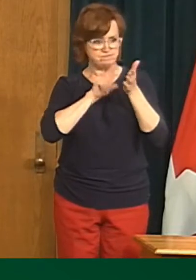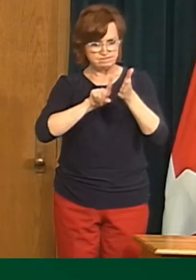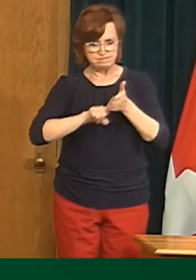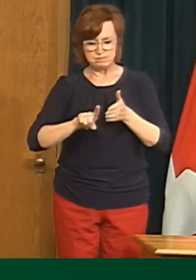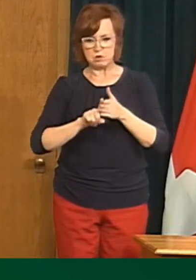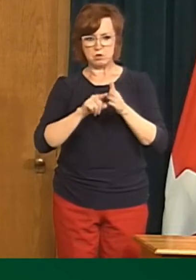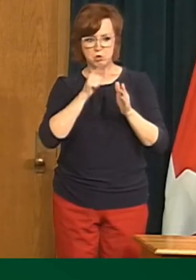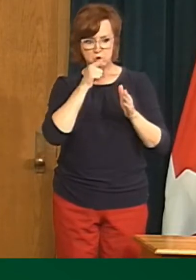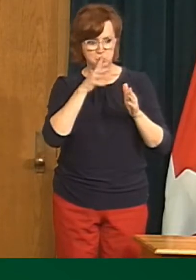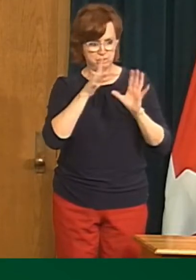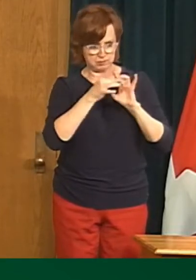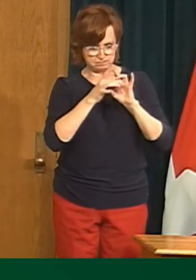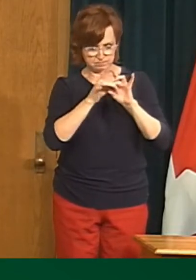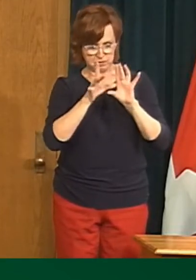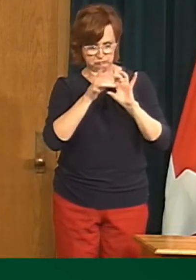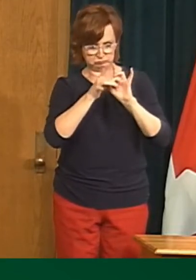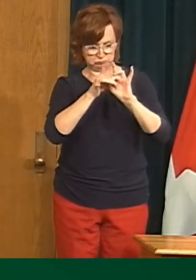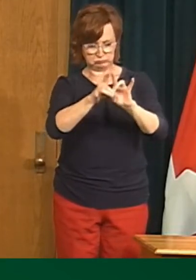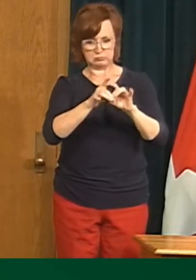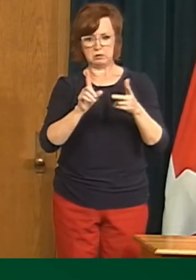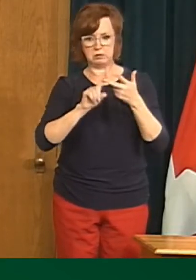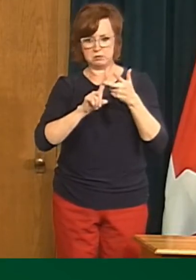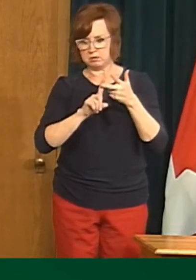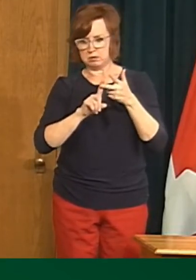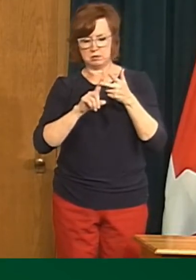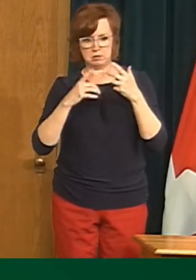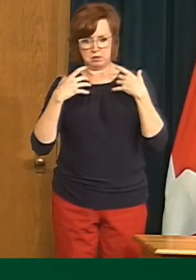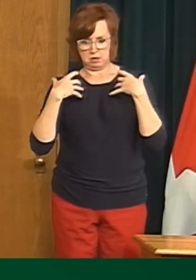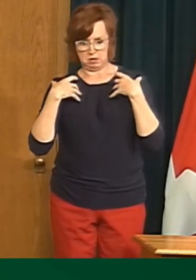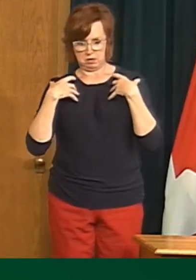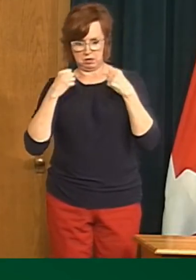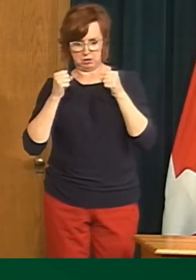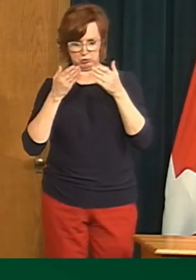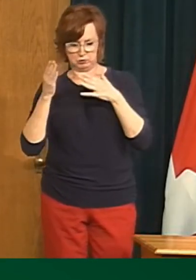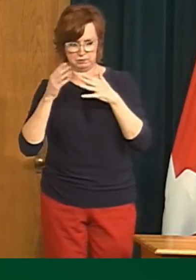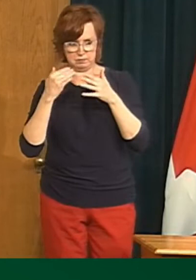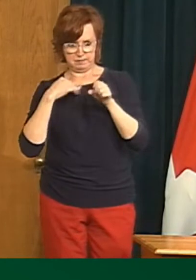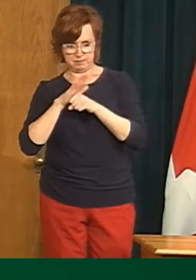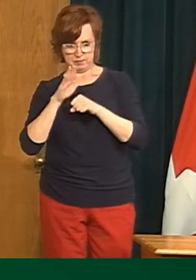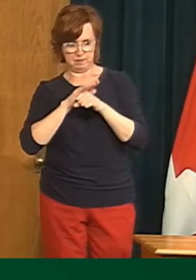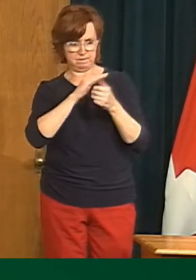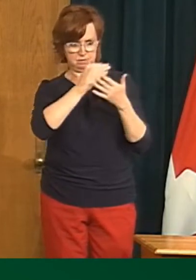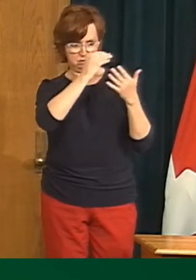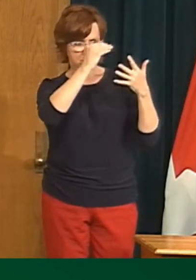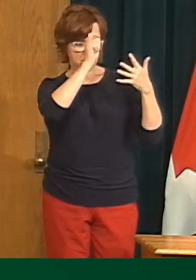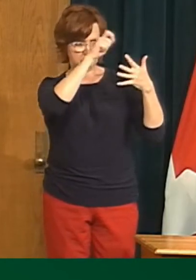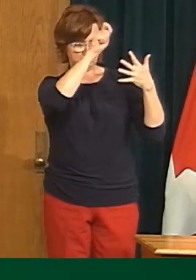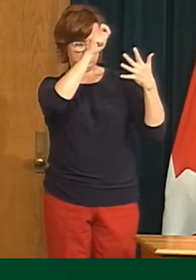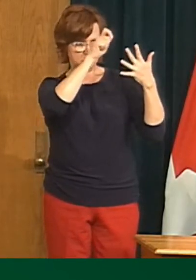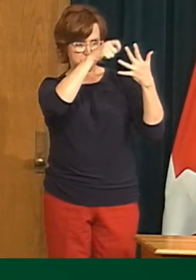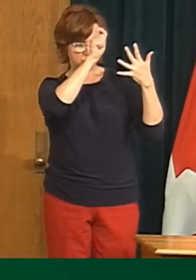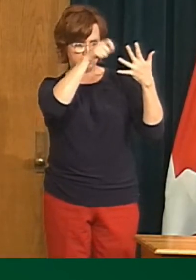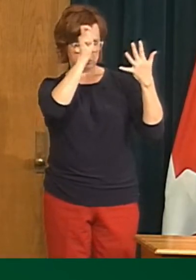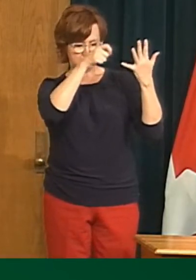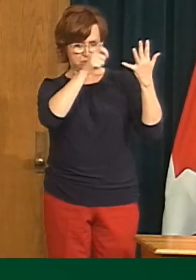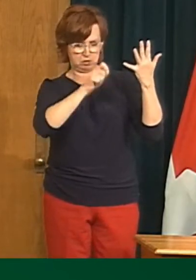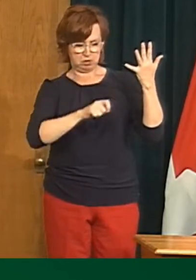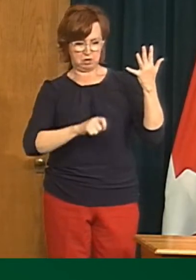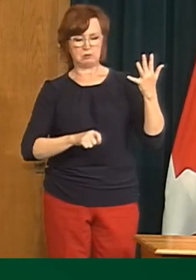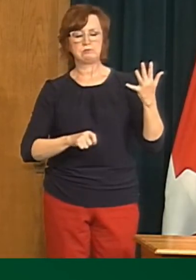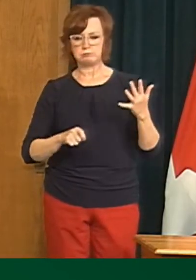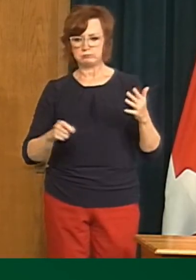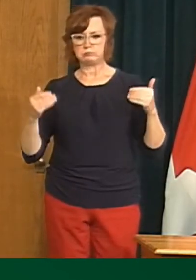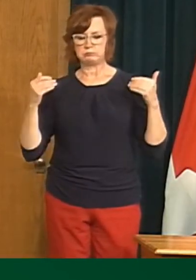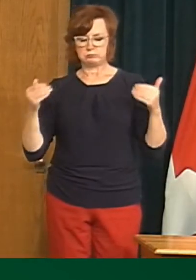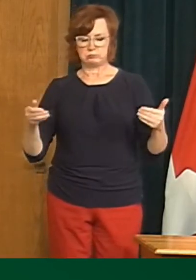to deliver the healthcare services that may be required. When that is in place, and it is in place now, that is what enables